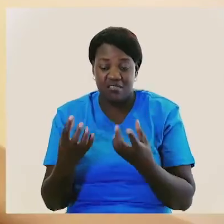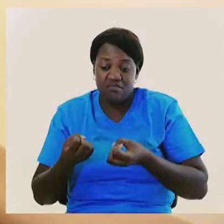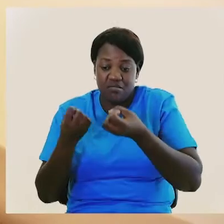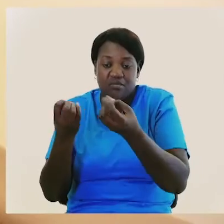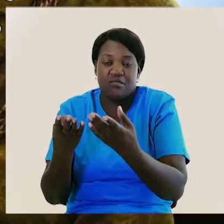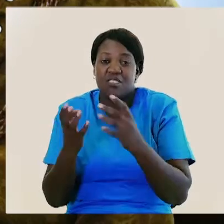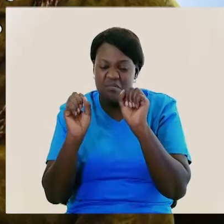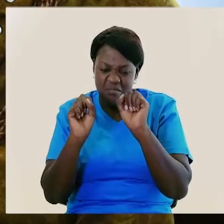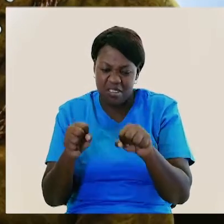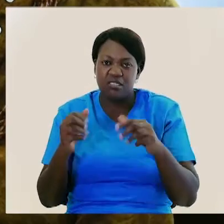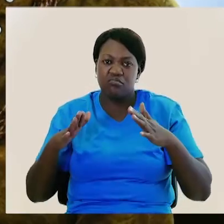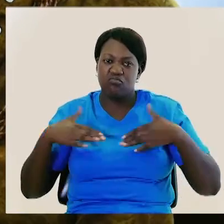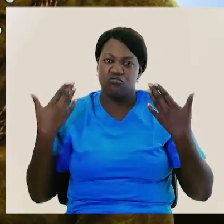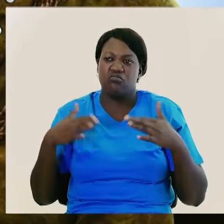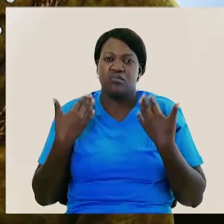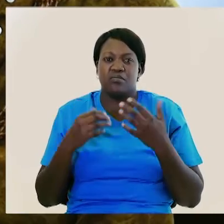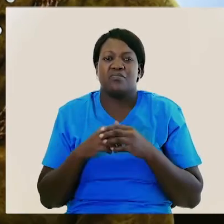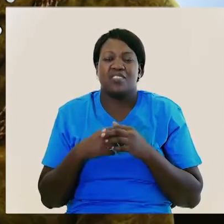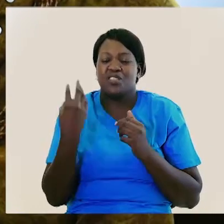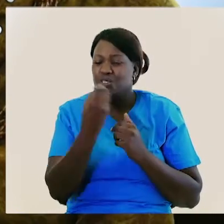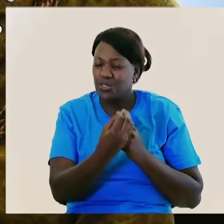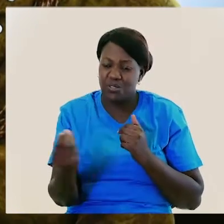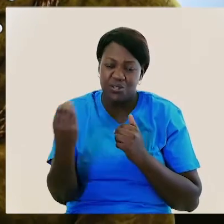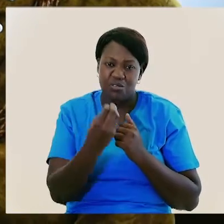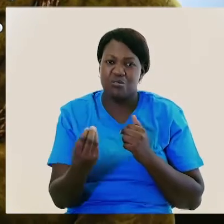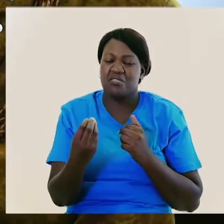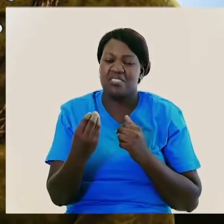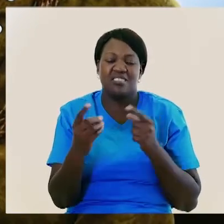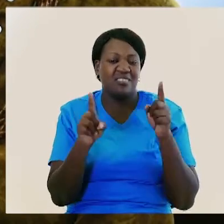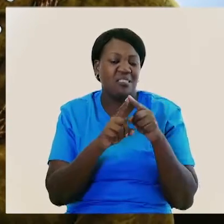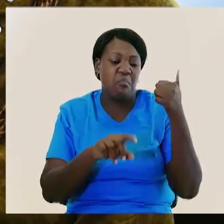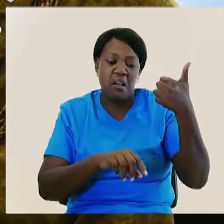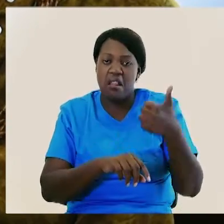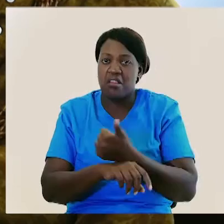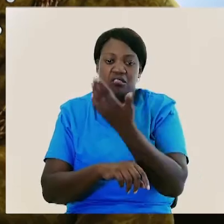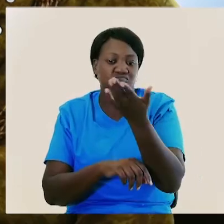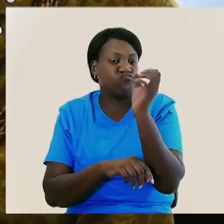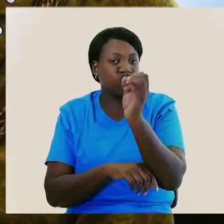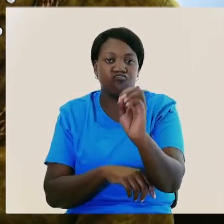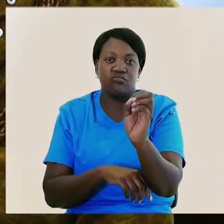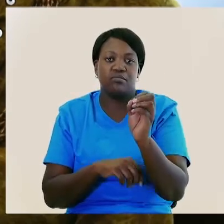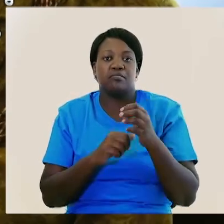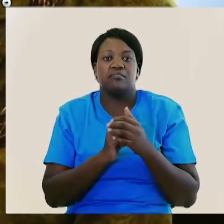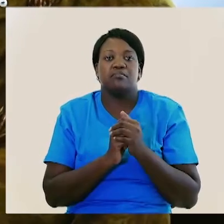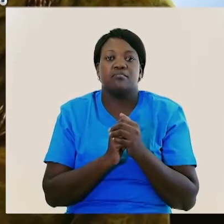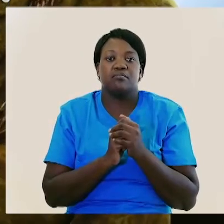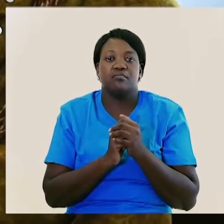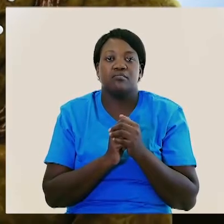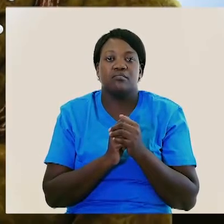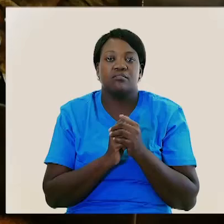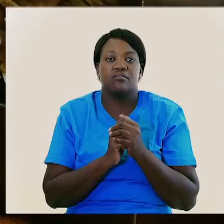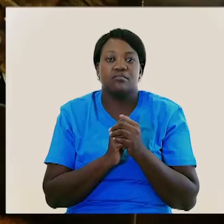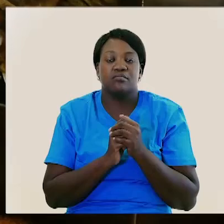happy for it. You know, there are children out there who are not as privileged as you are. True. Baby,